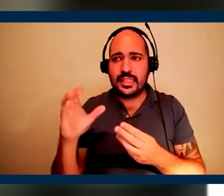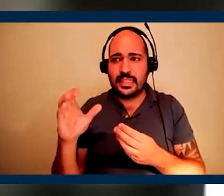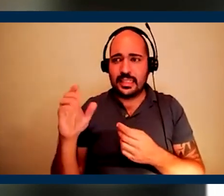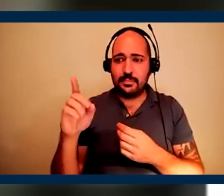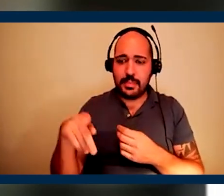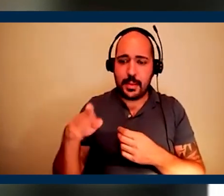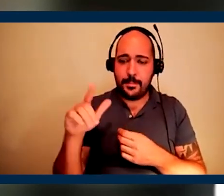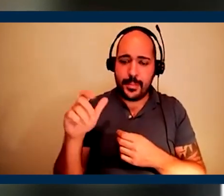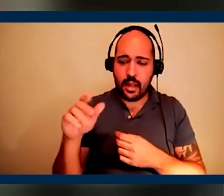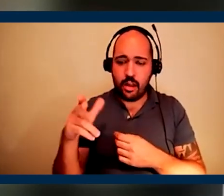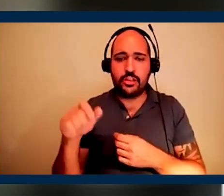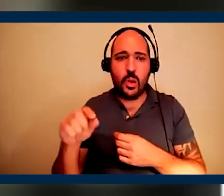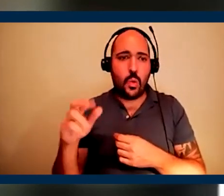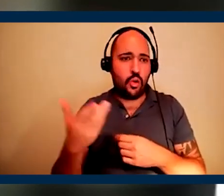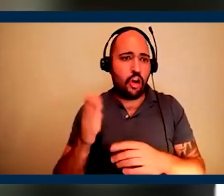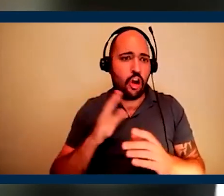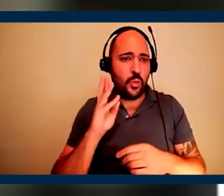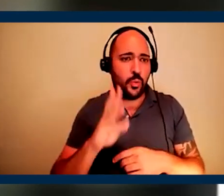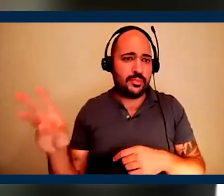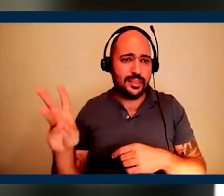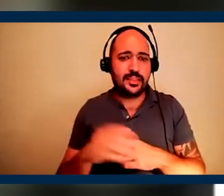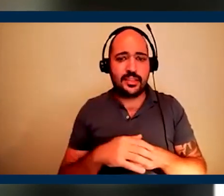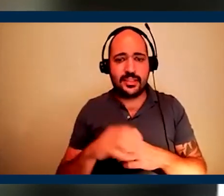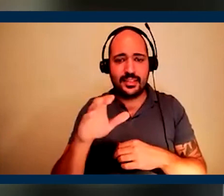CDPBlackCaucus.org is our website.